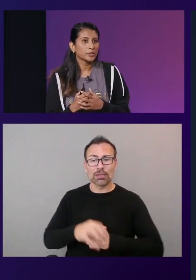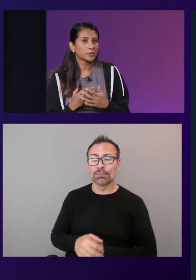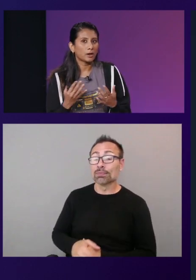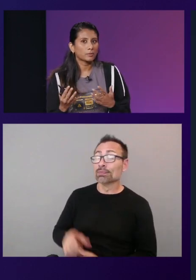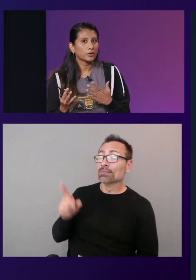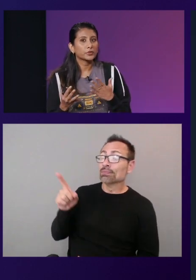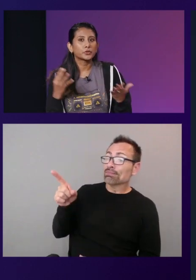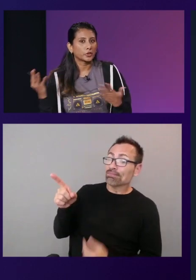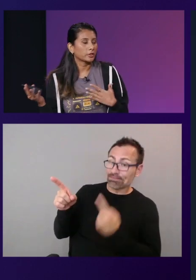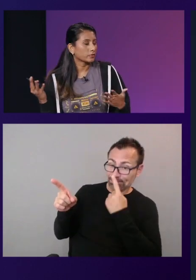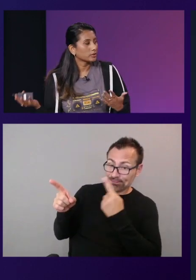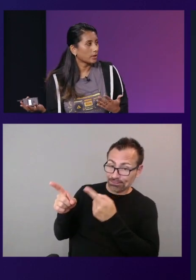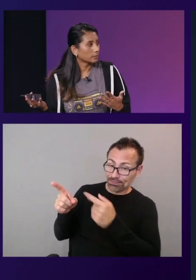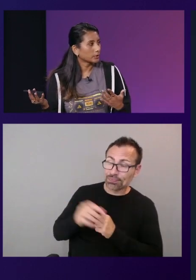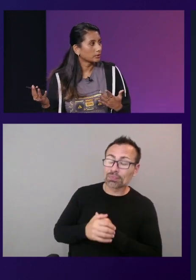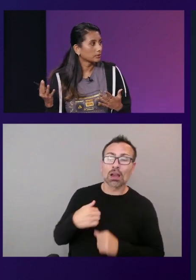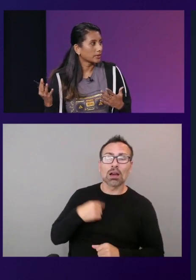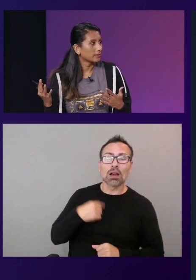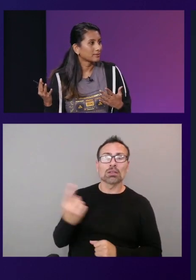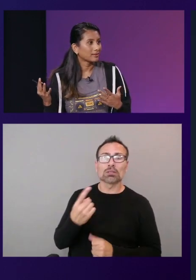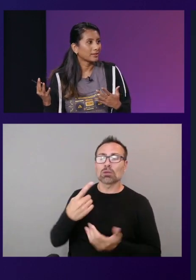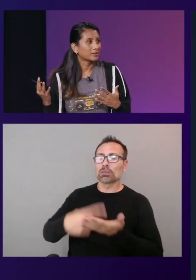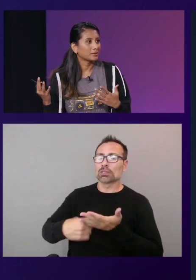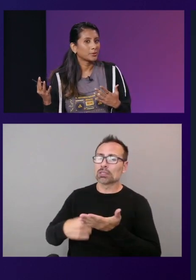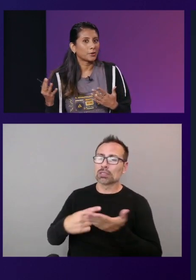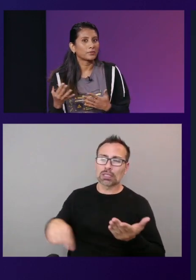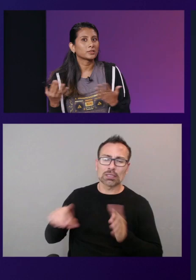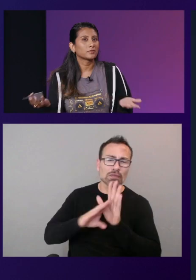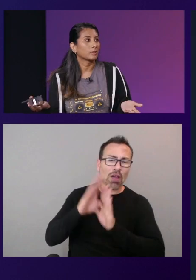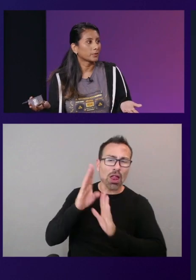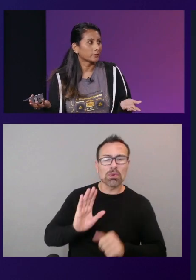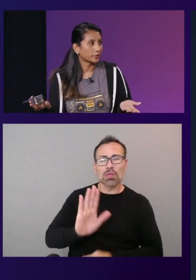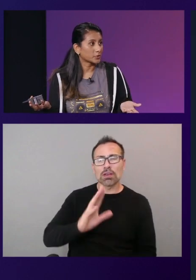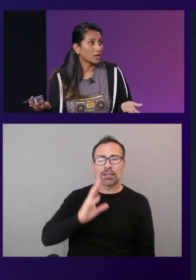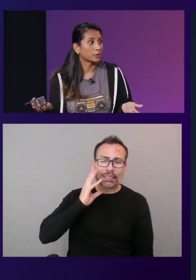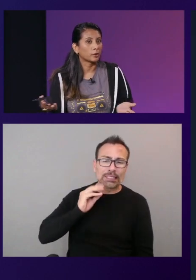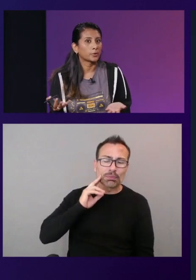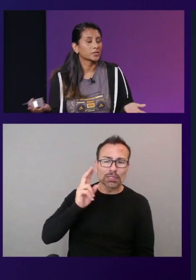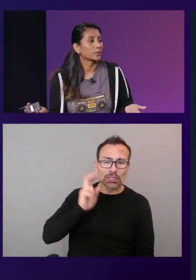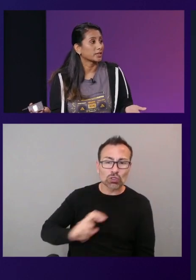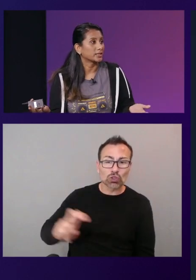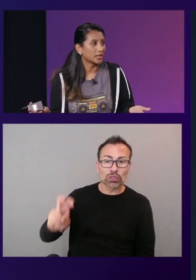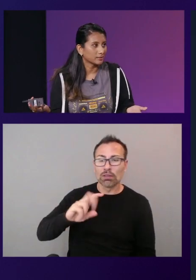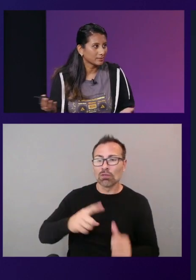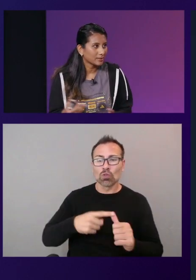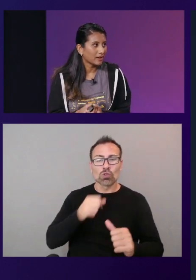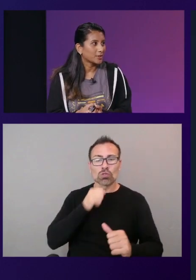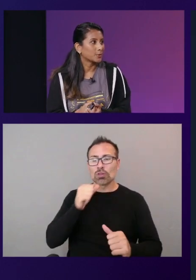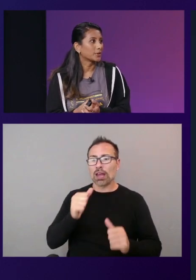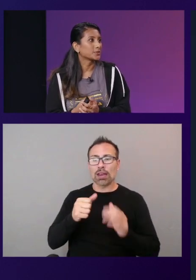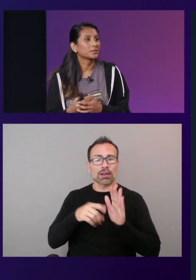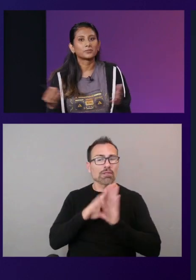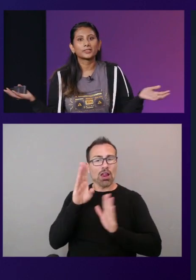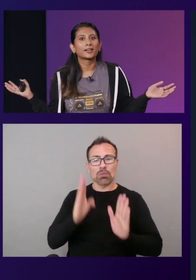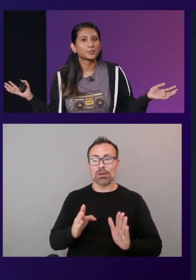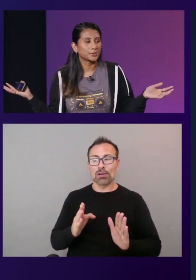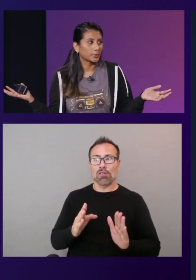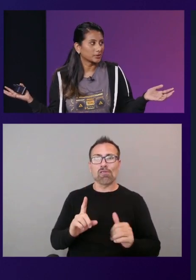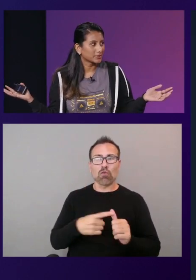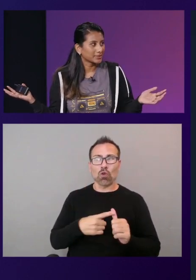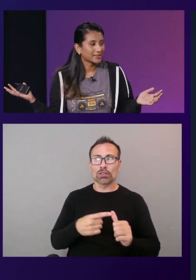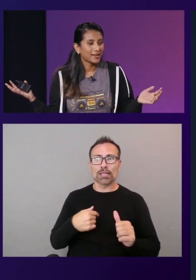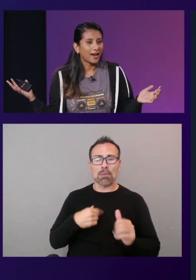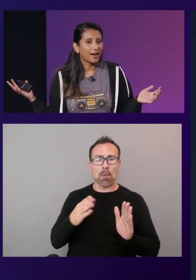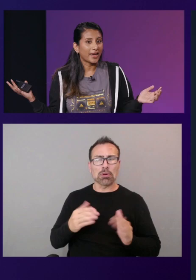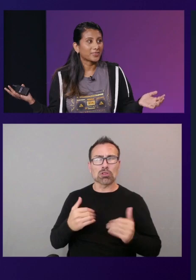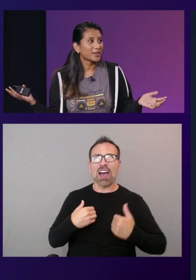I always talk about the journey of the developer, right? Like you're not even a developer at first. You're a person with an idea, and you want to deliver that to the